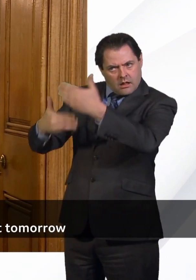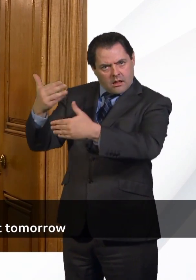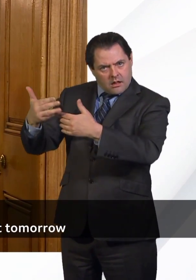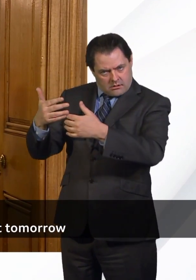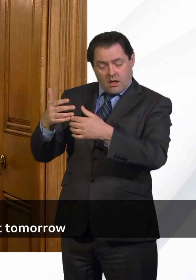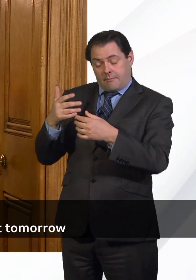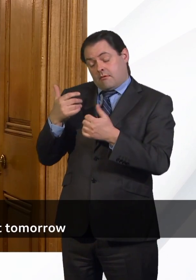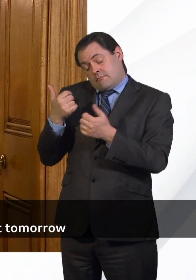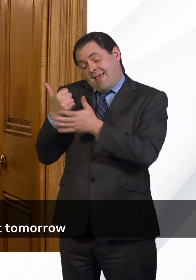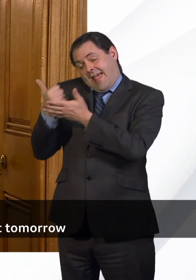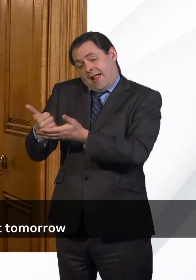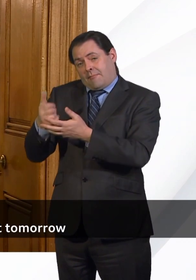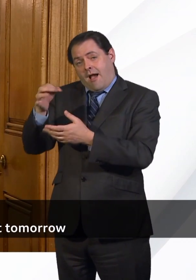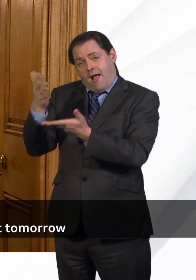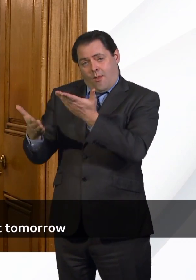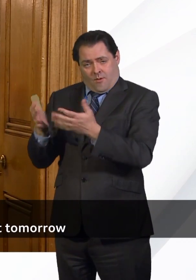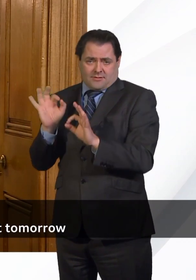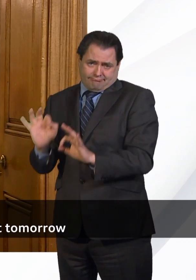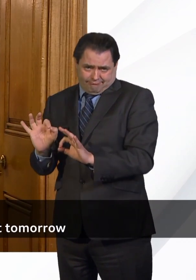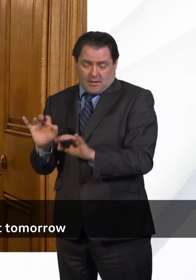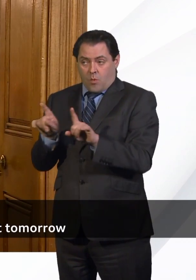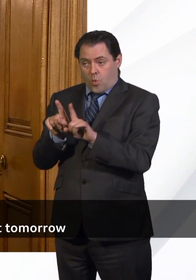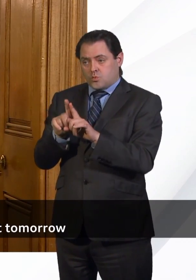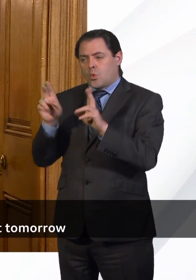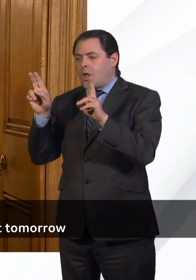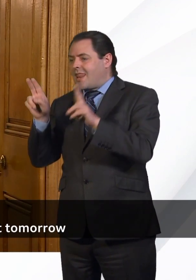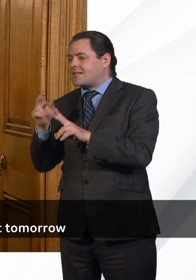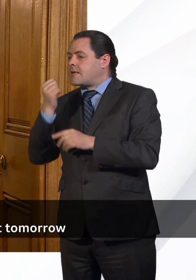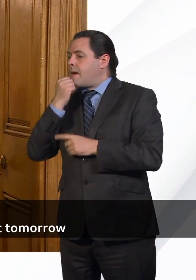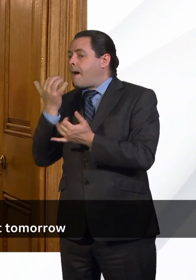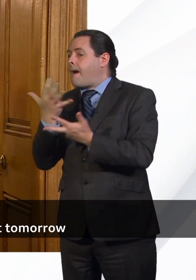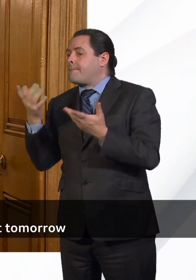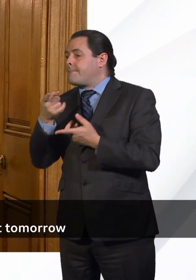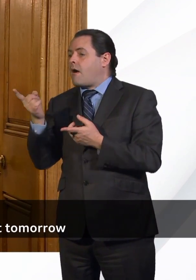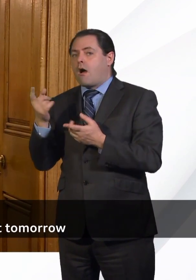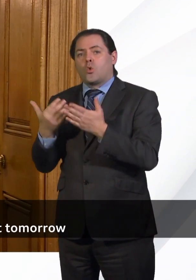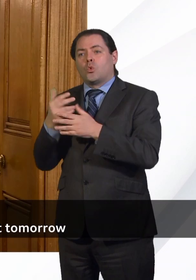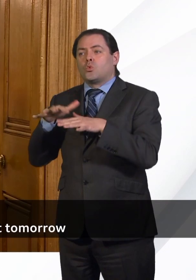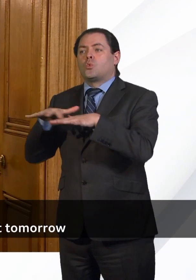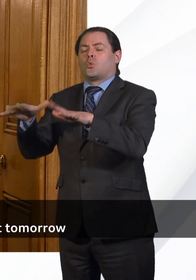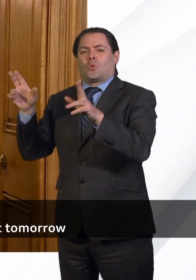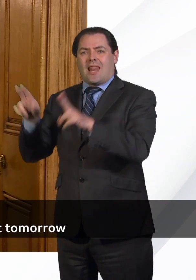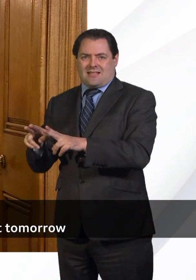Isle of Wight, but it is also good because it has that slightly lower number of new infections.